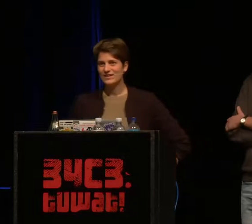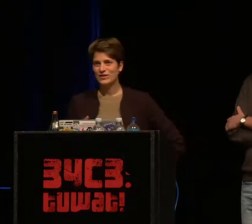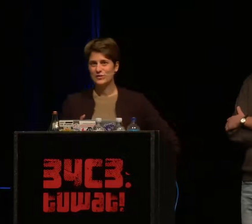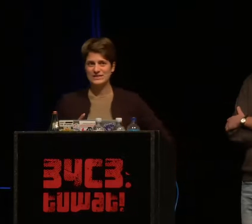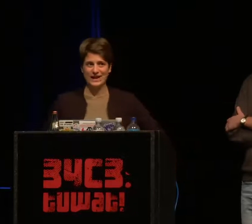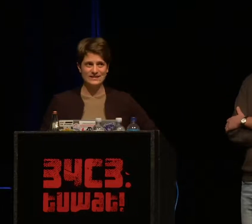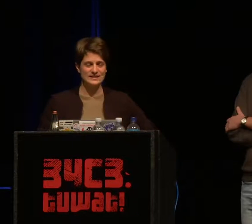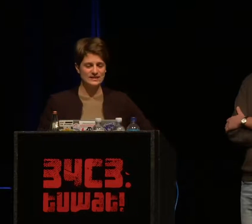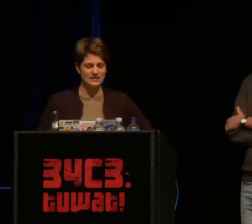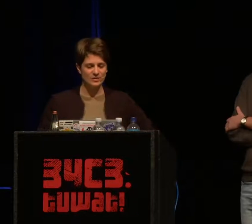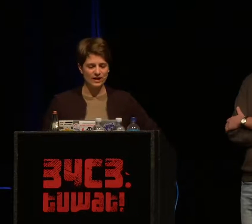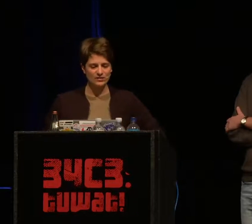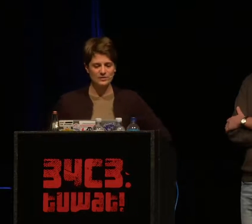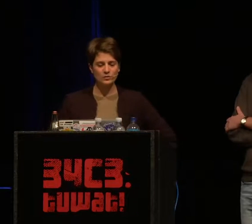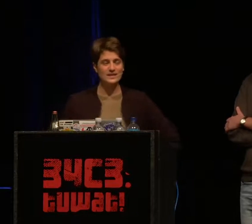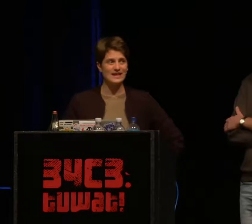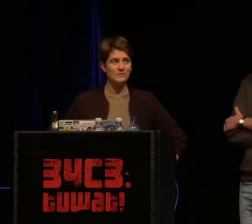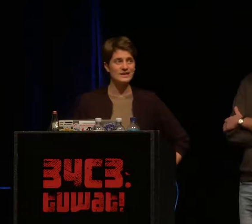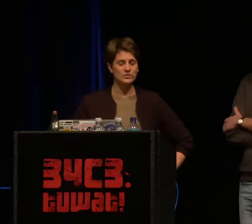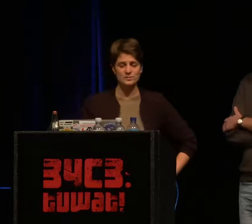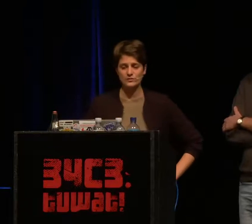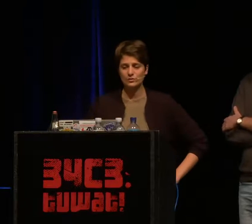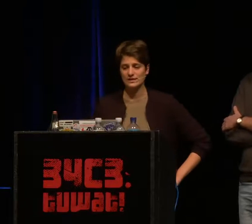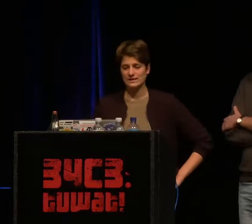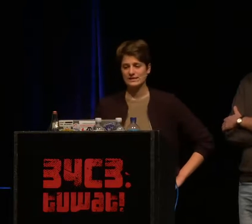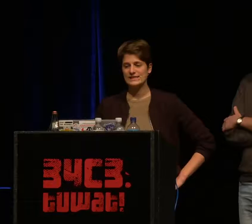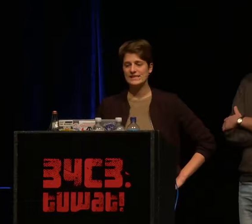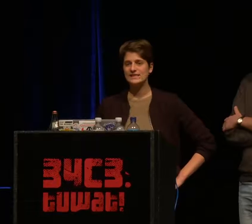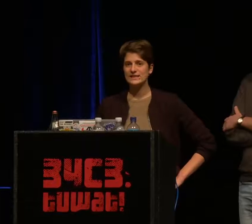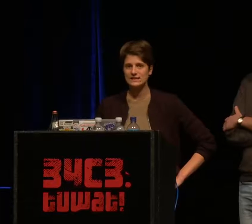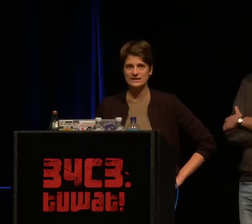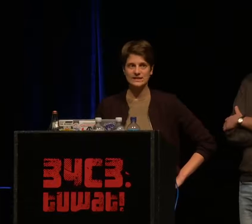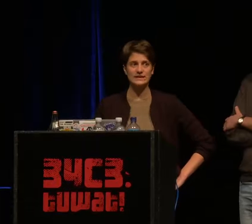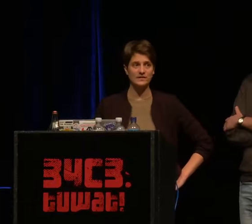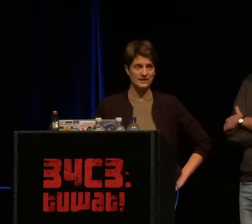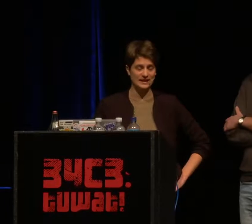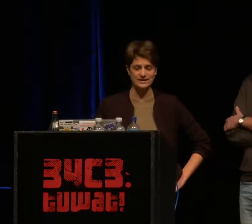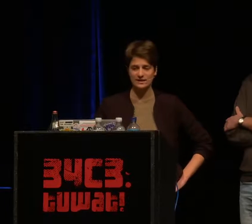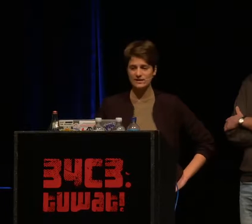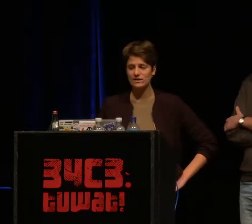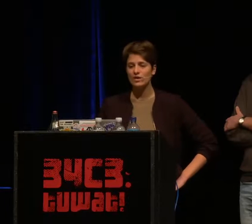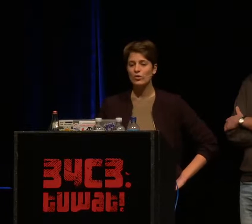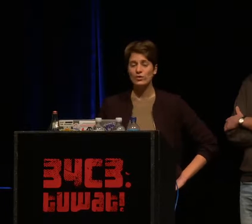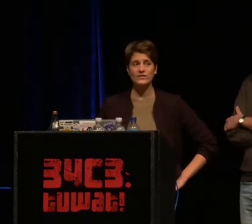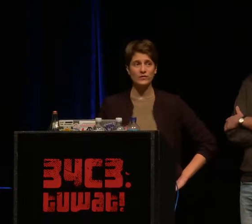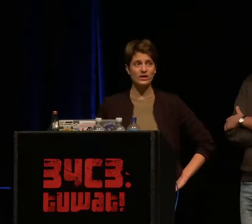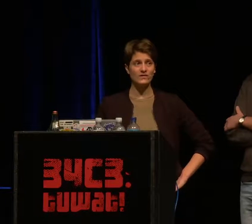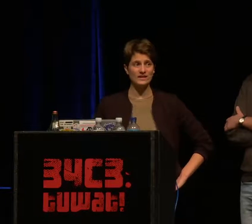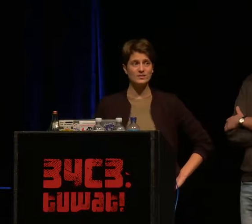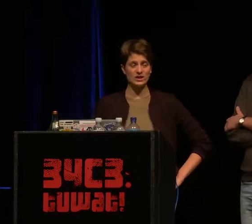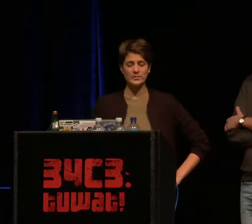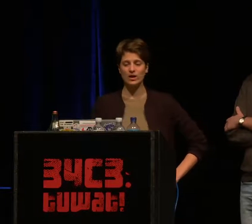And there's nothing to be misunderstood about it. And secondly, those permissions are